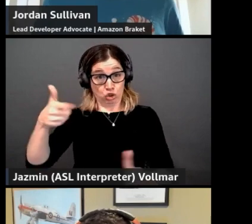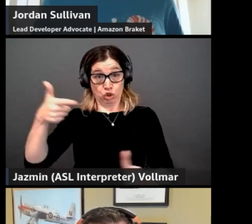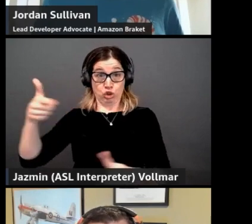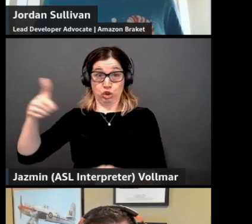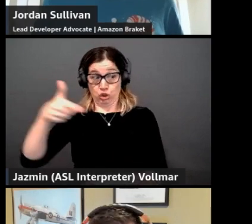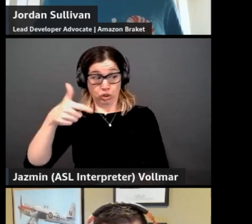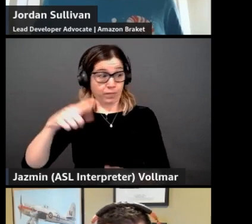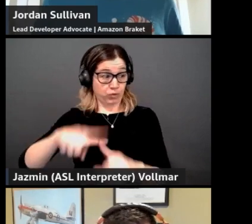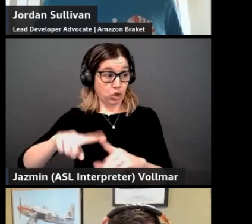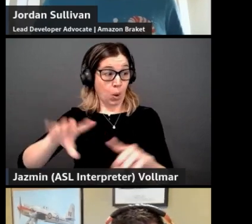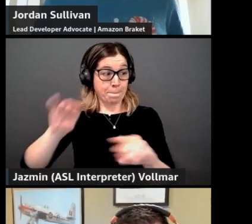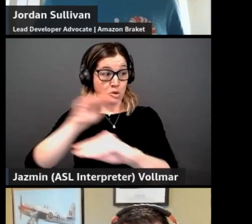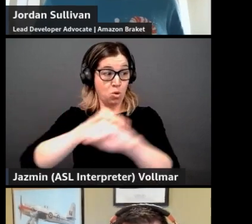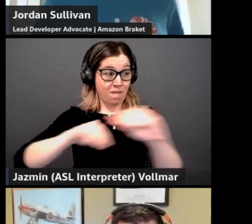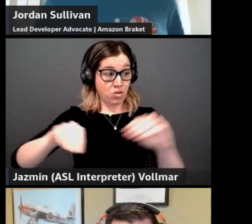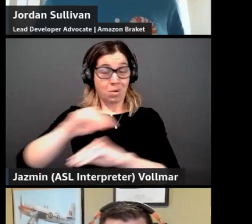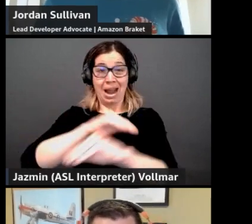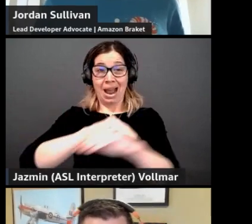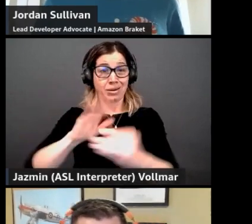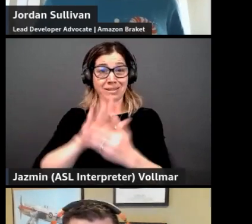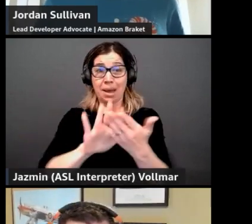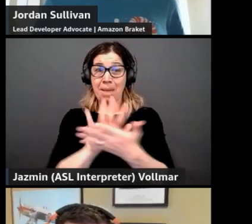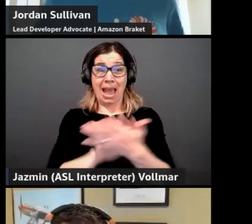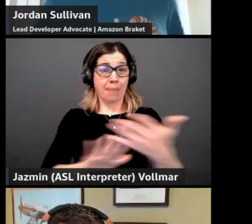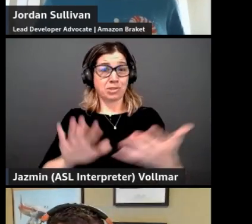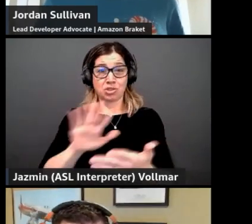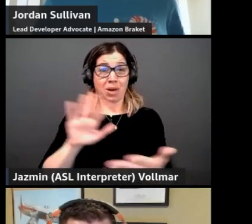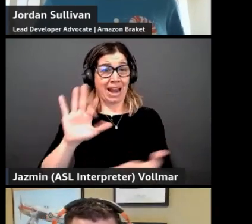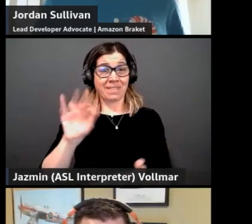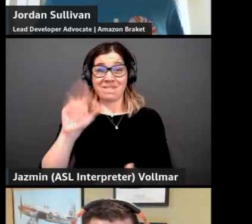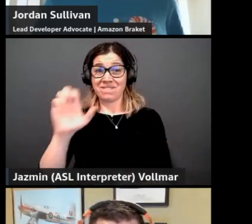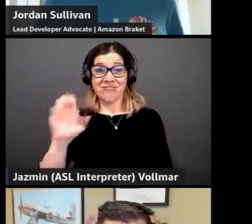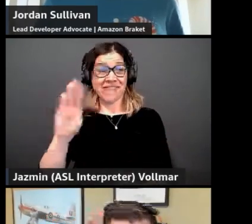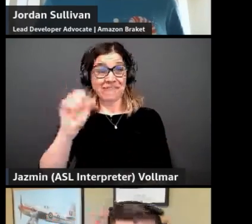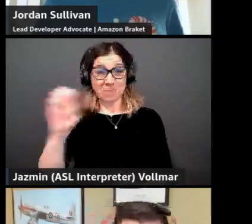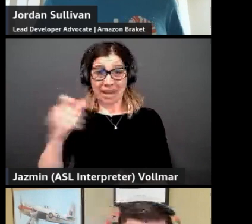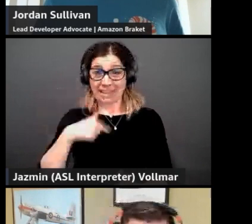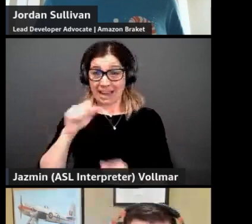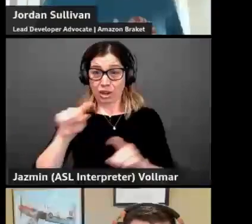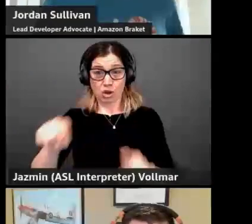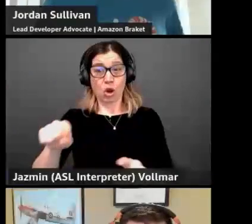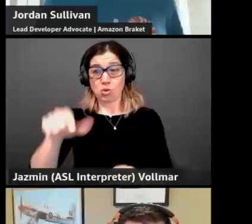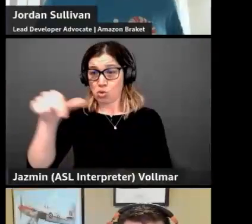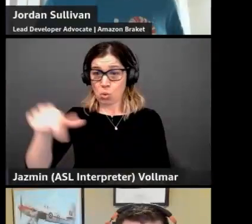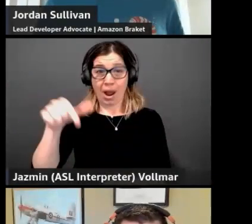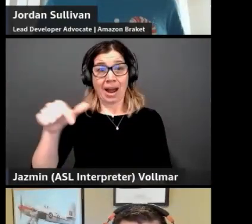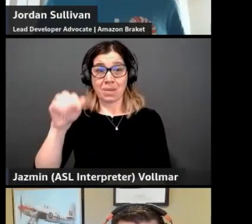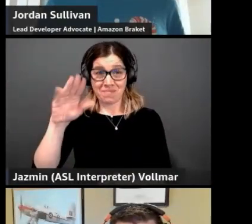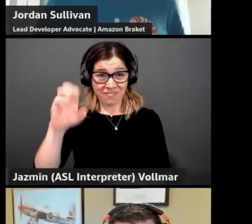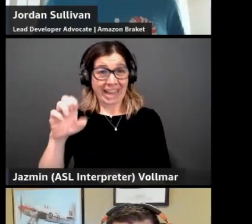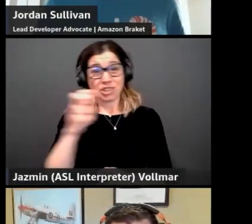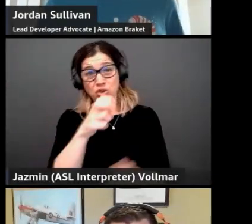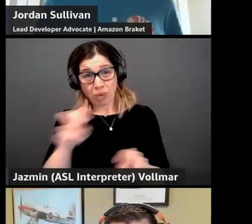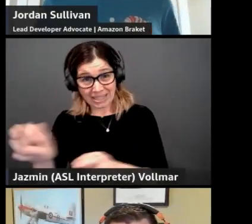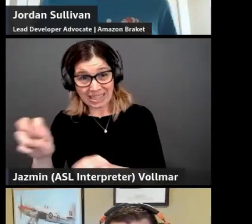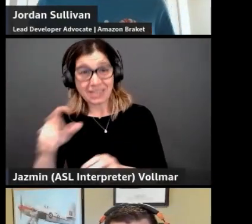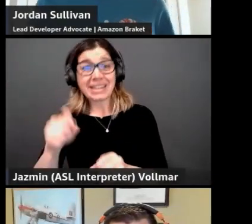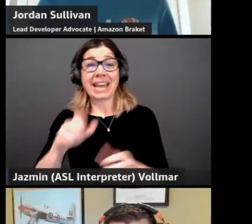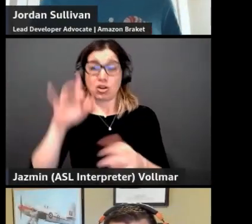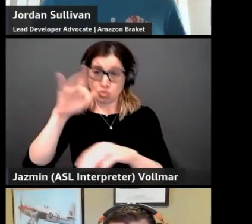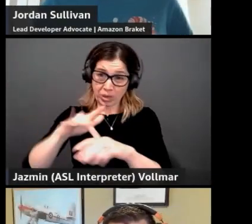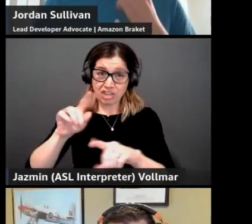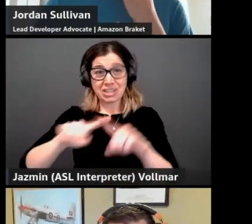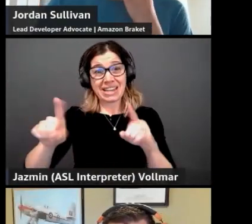abstract phase space. And I can go across a quantum phase transition, and I can reach a different phase where the